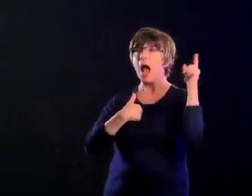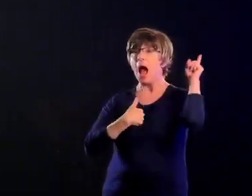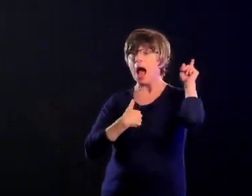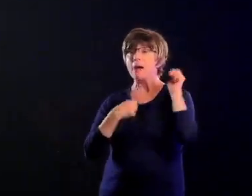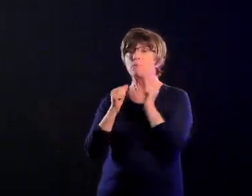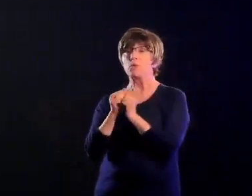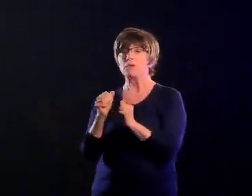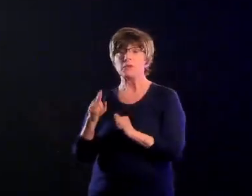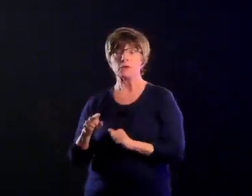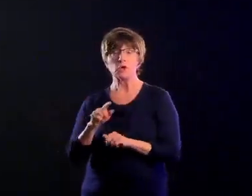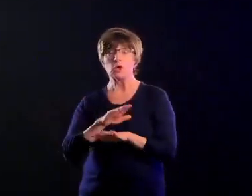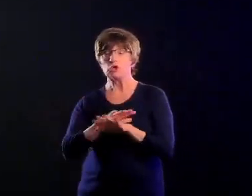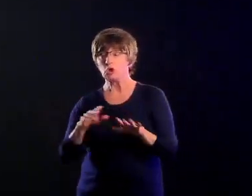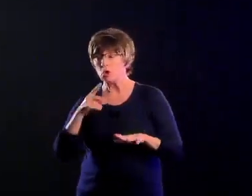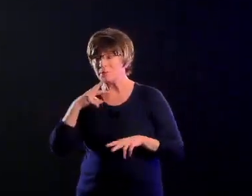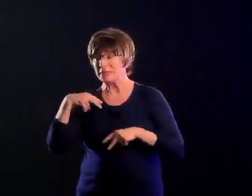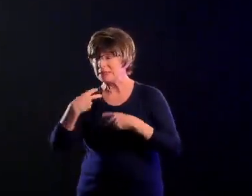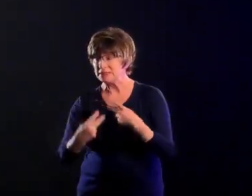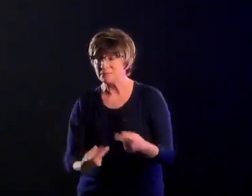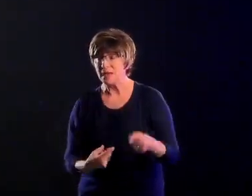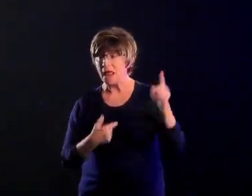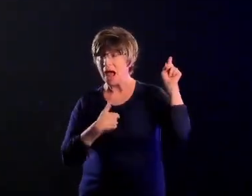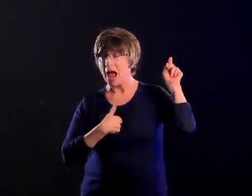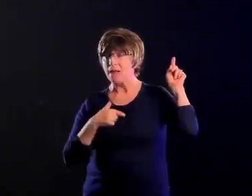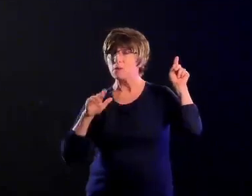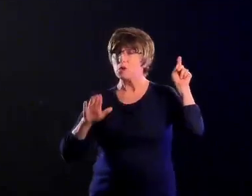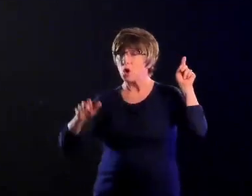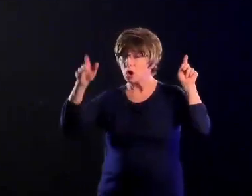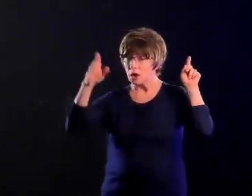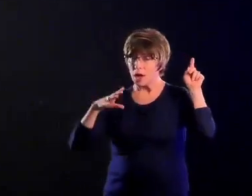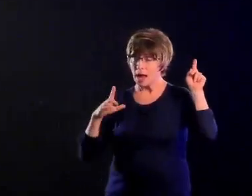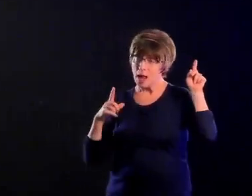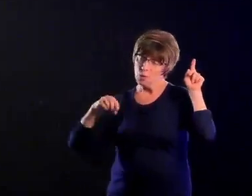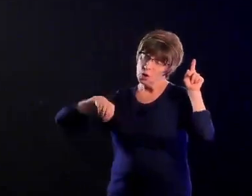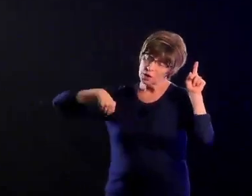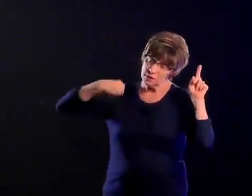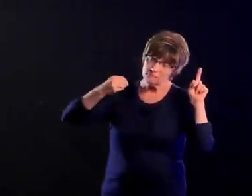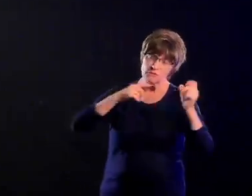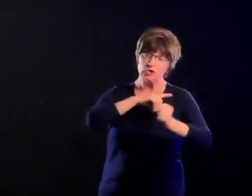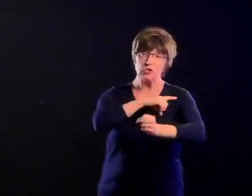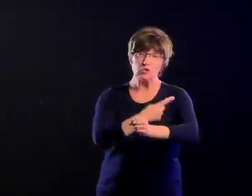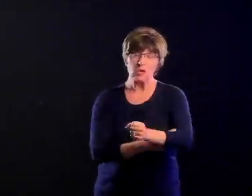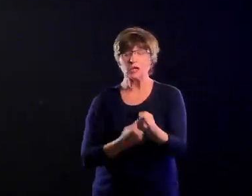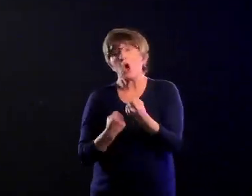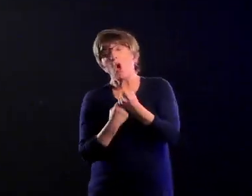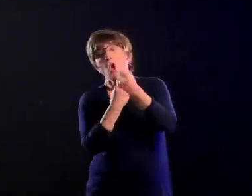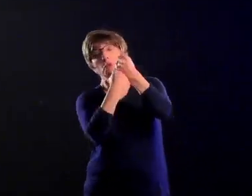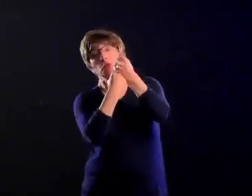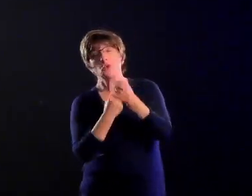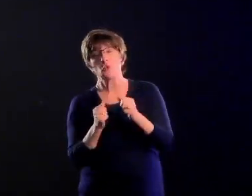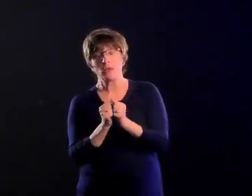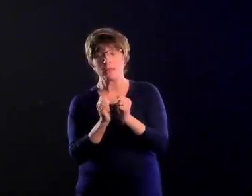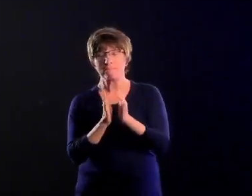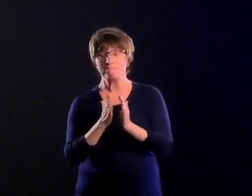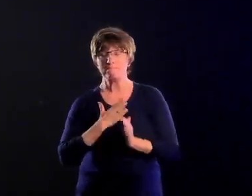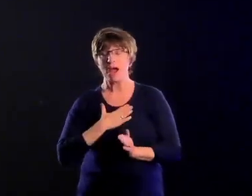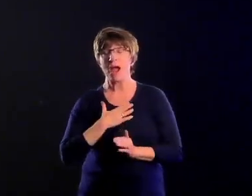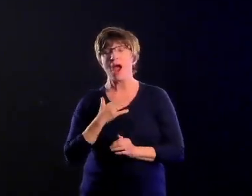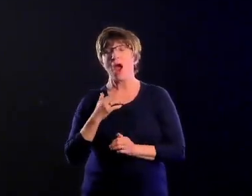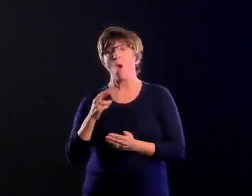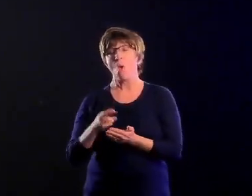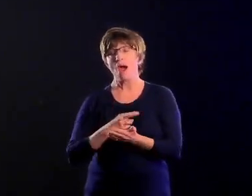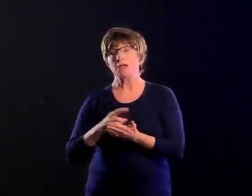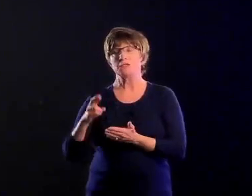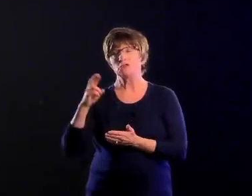not be dismayed, for I am your God. I will strengthen you and uphold you with my righteous right hand. The reason why I